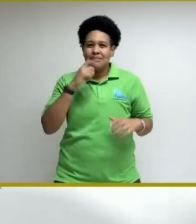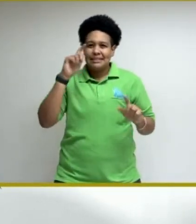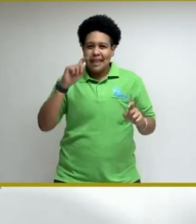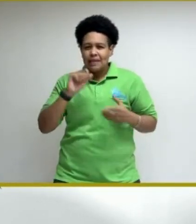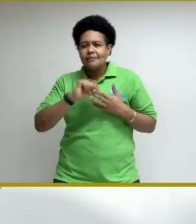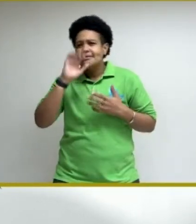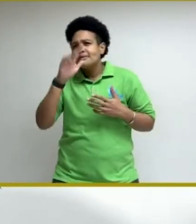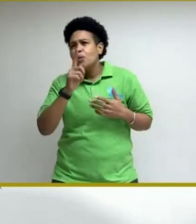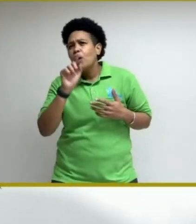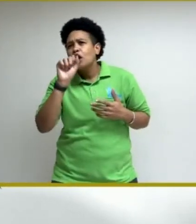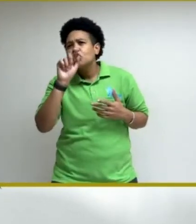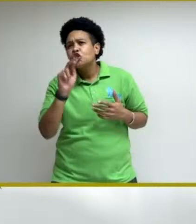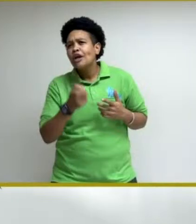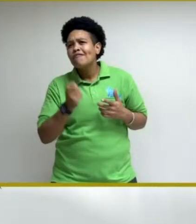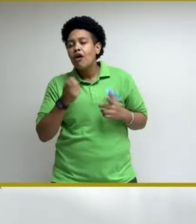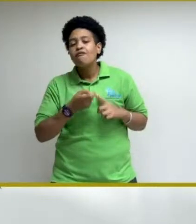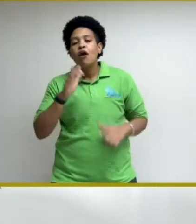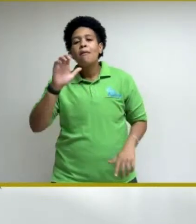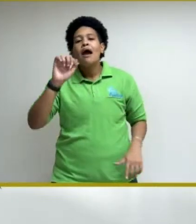Health Agency.